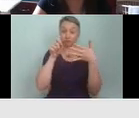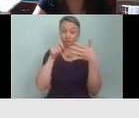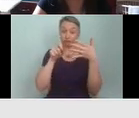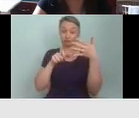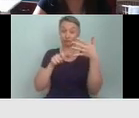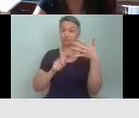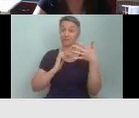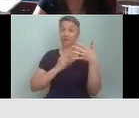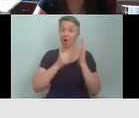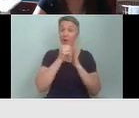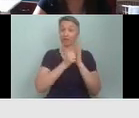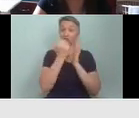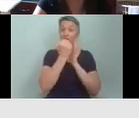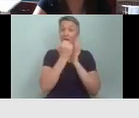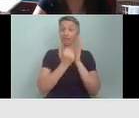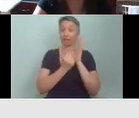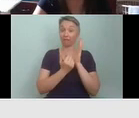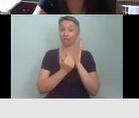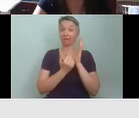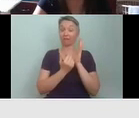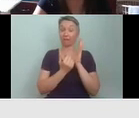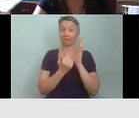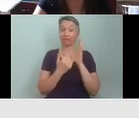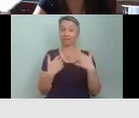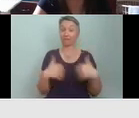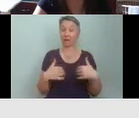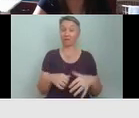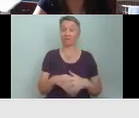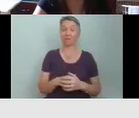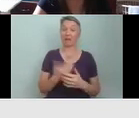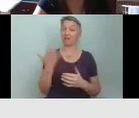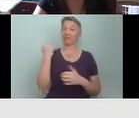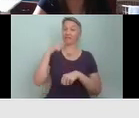near the top of the hour by the time we got to this point of the agenda, but